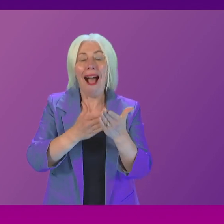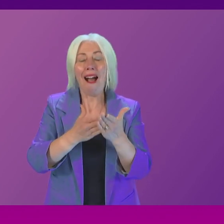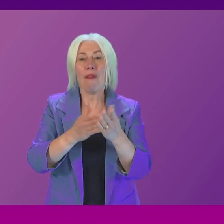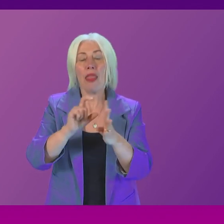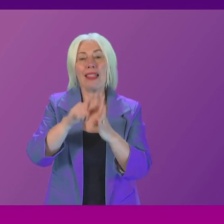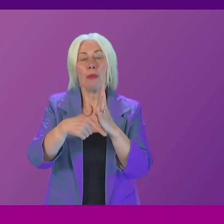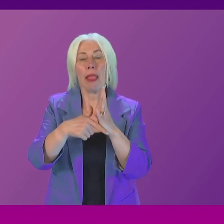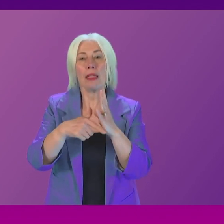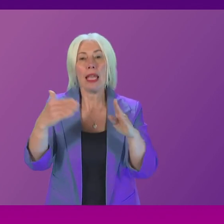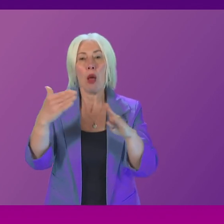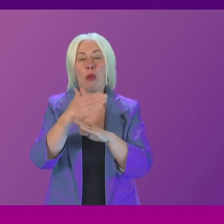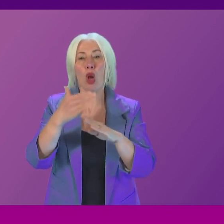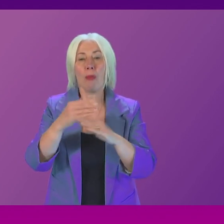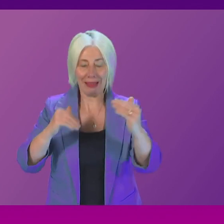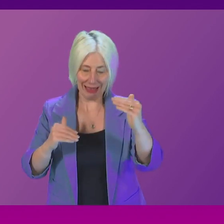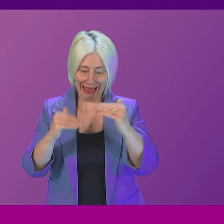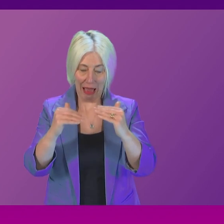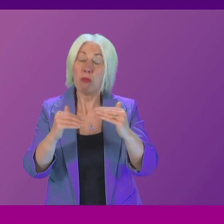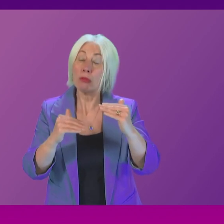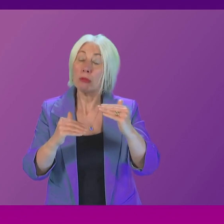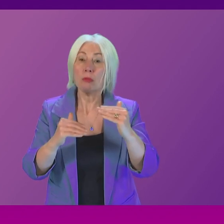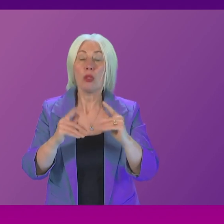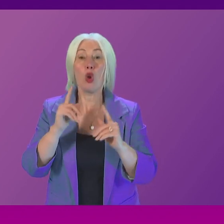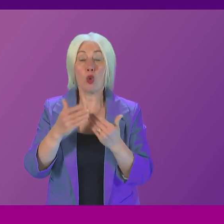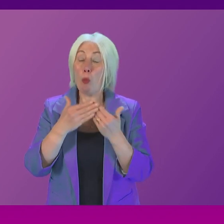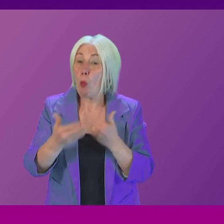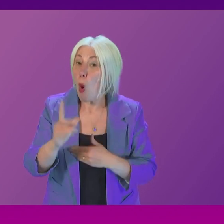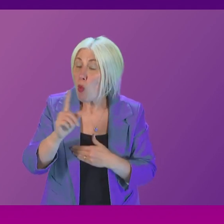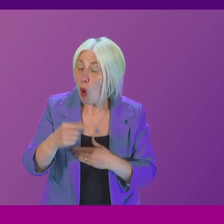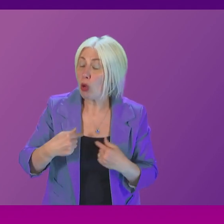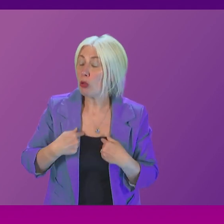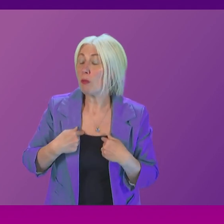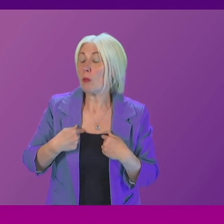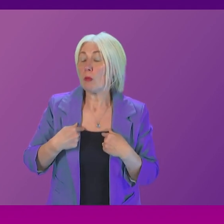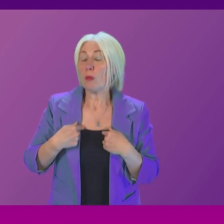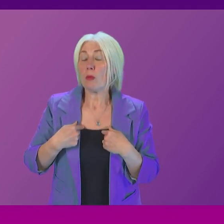employment gap. In terms of what more we're doing in this regard,